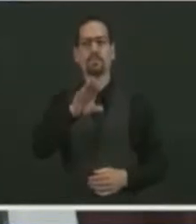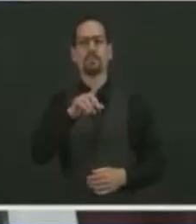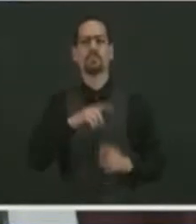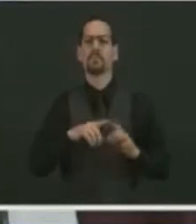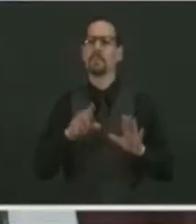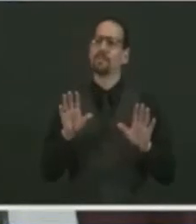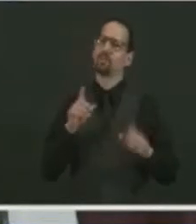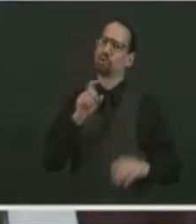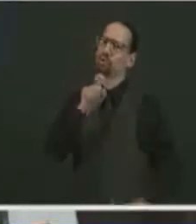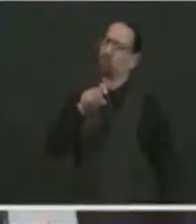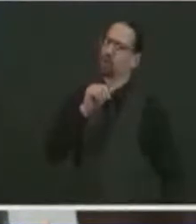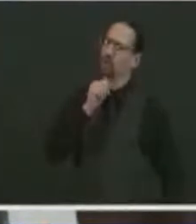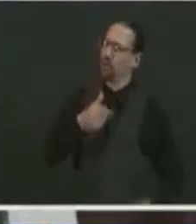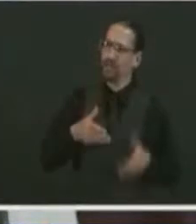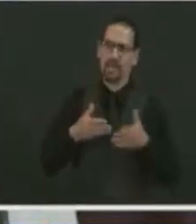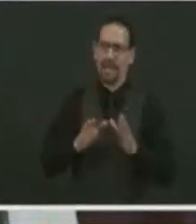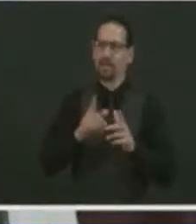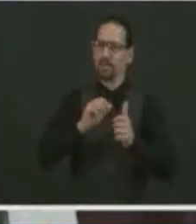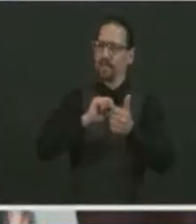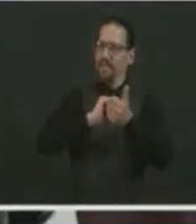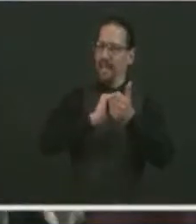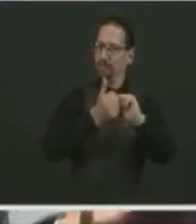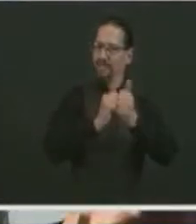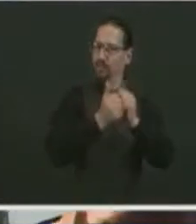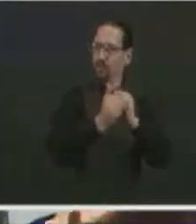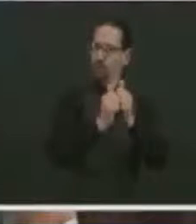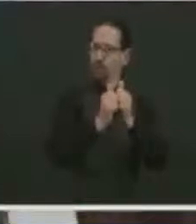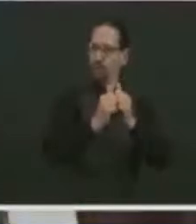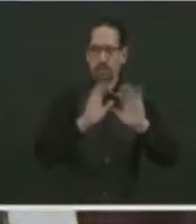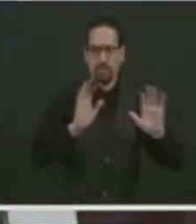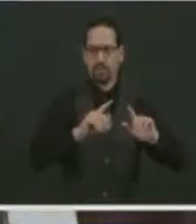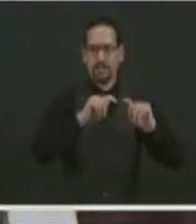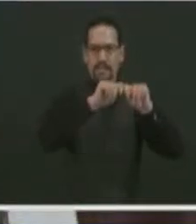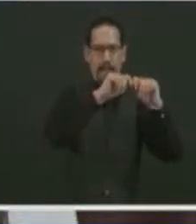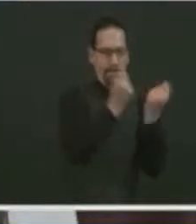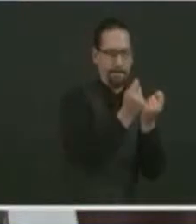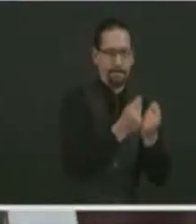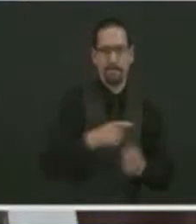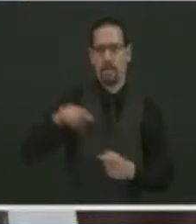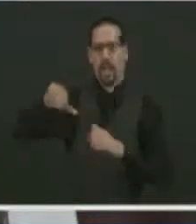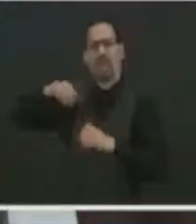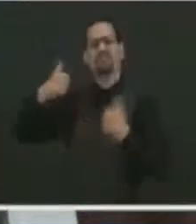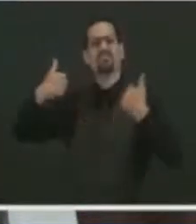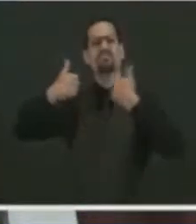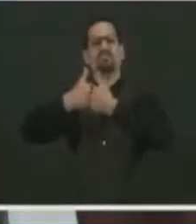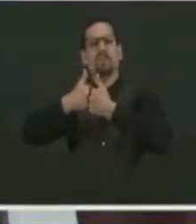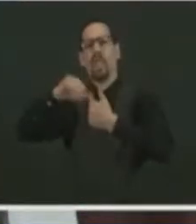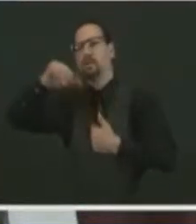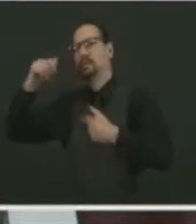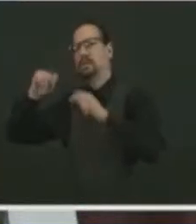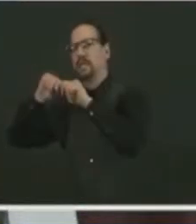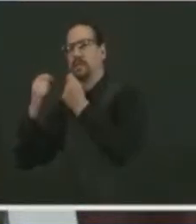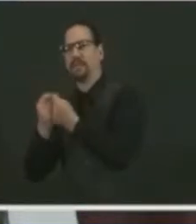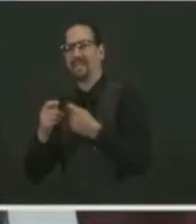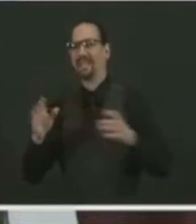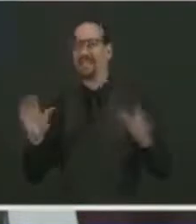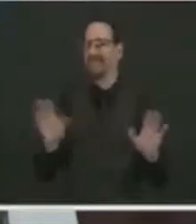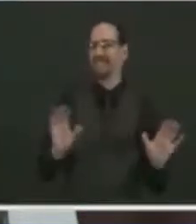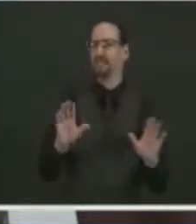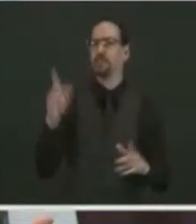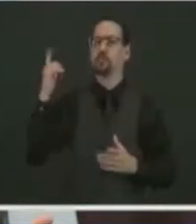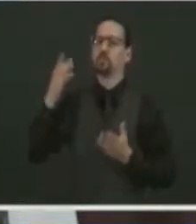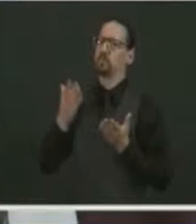the competitive sports, like one team versus another team. So that may be difficult,